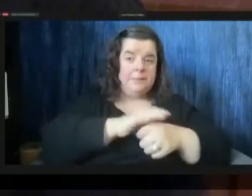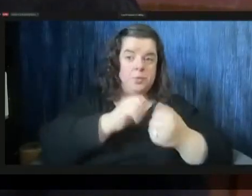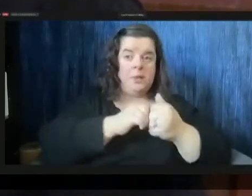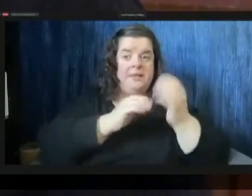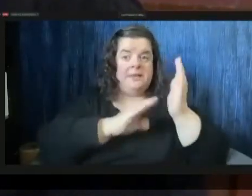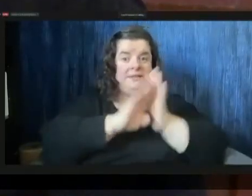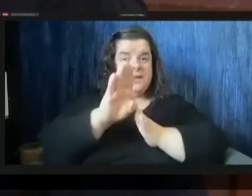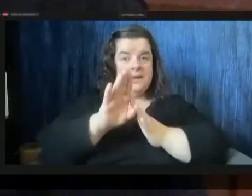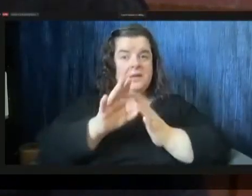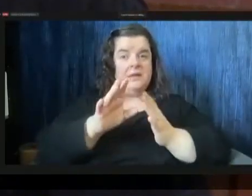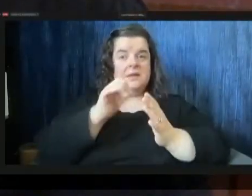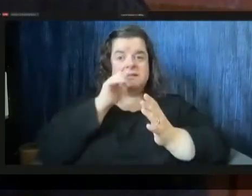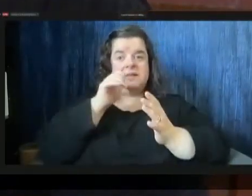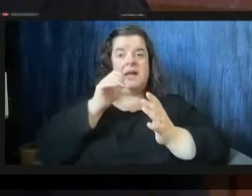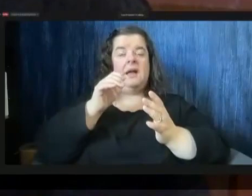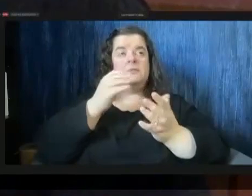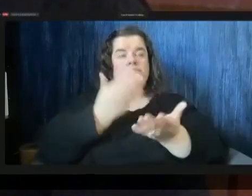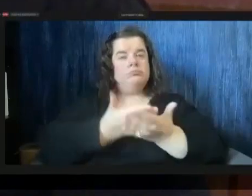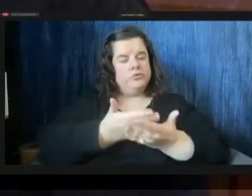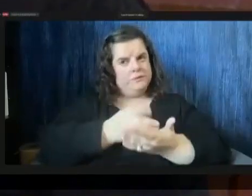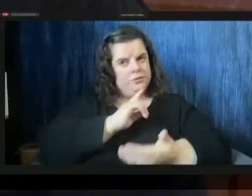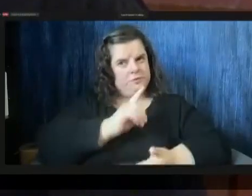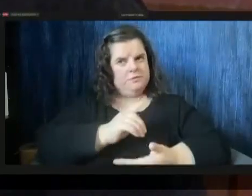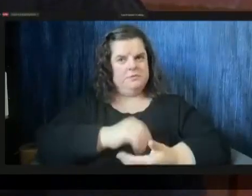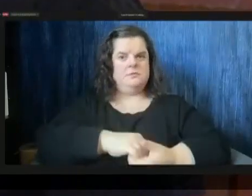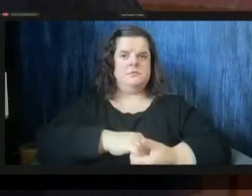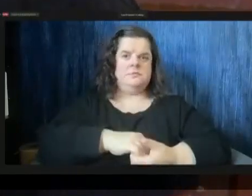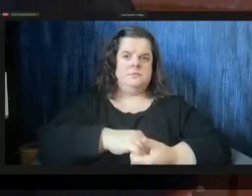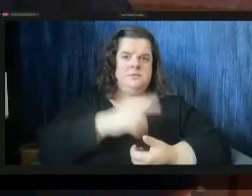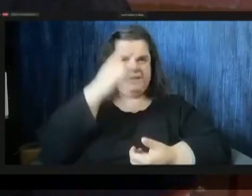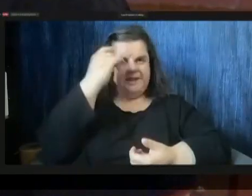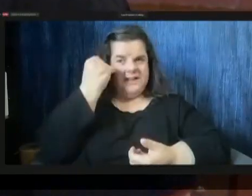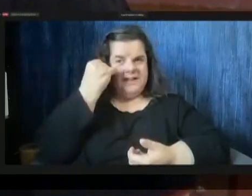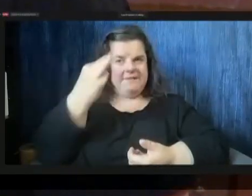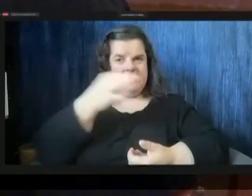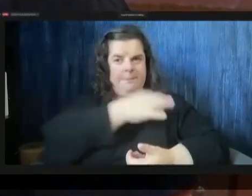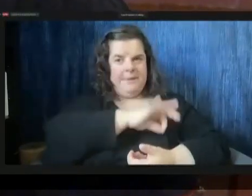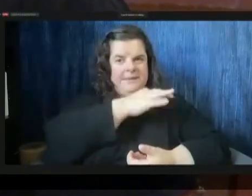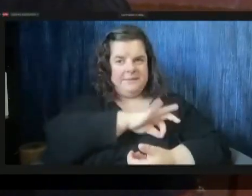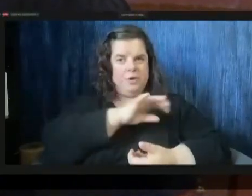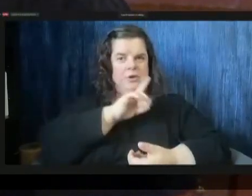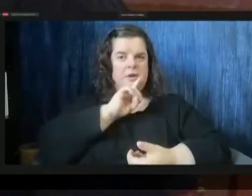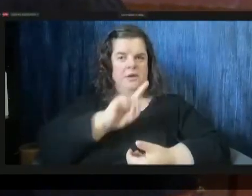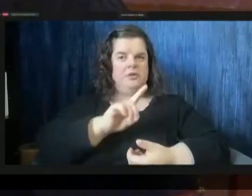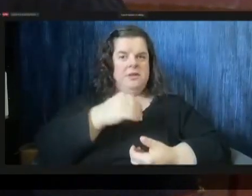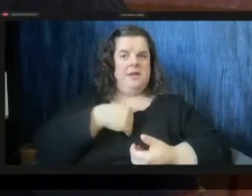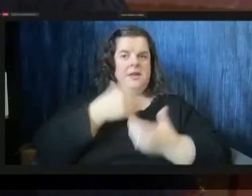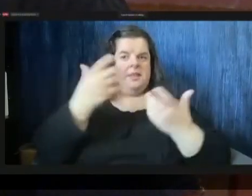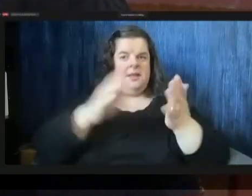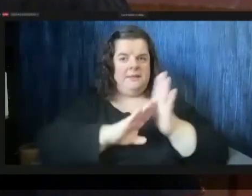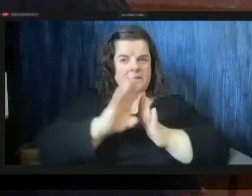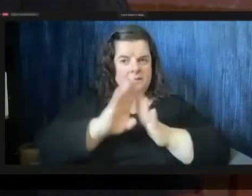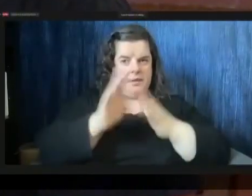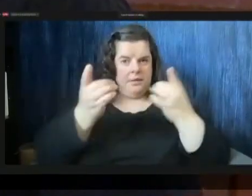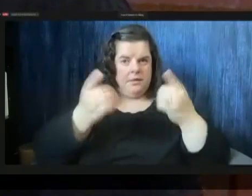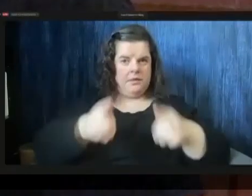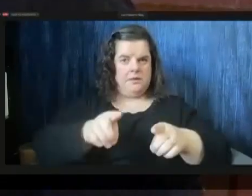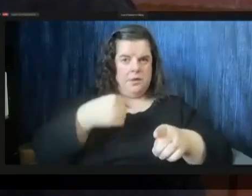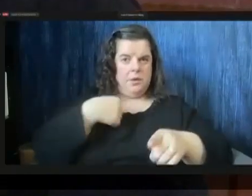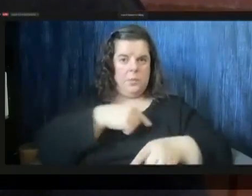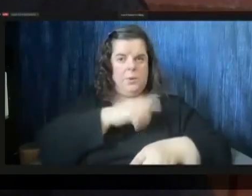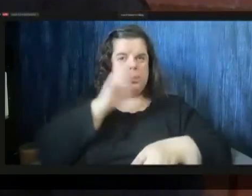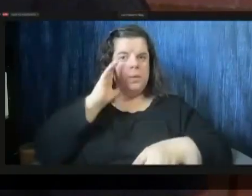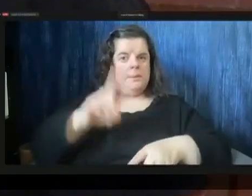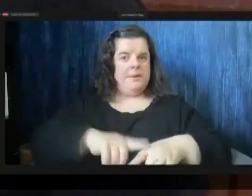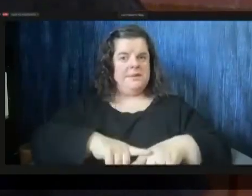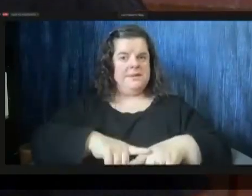not statistically true. You know, I think if Pittsburgh actually had a lot of development happening, we'd be